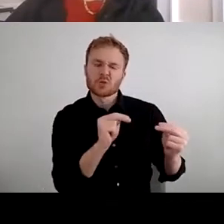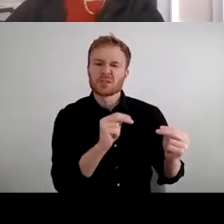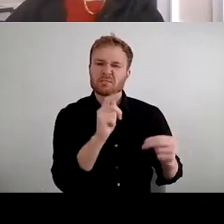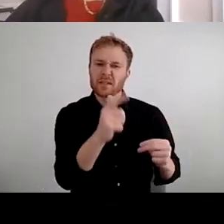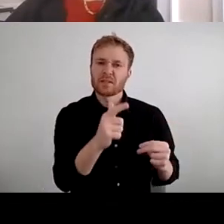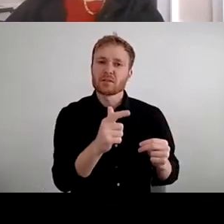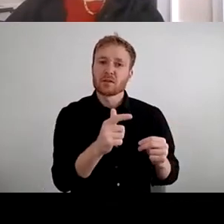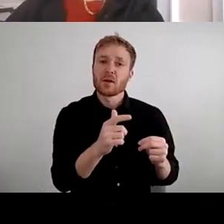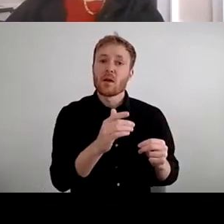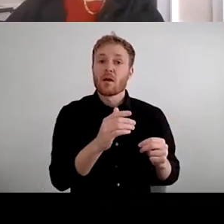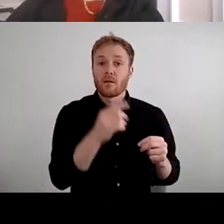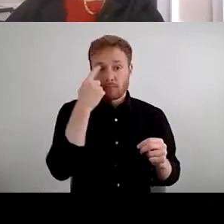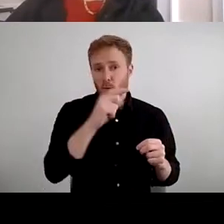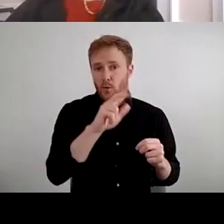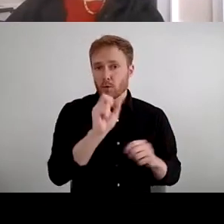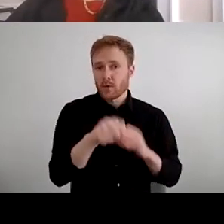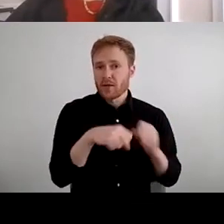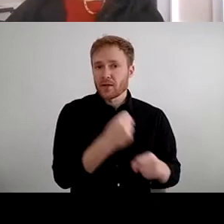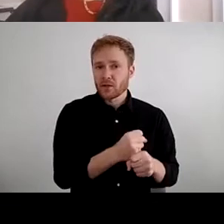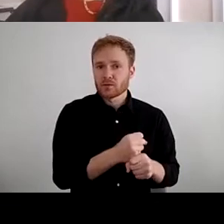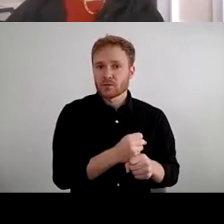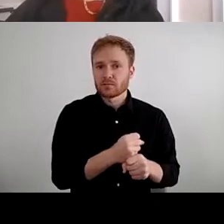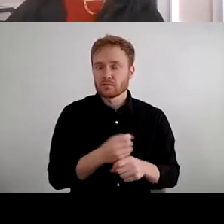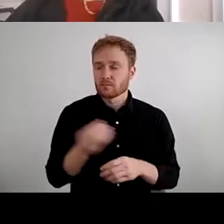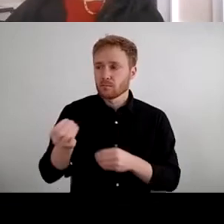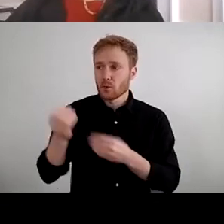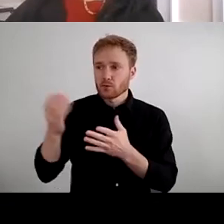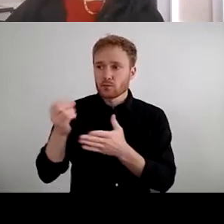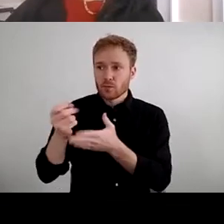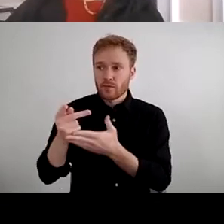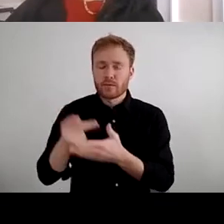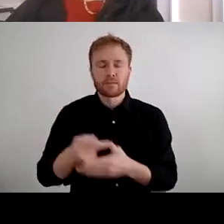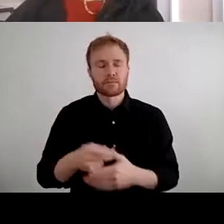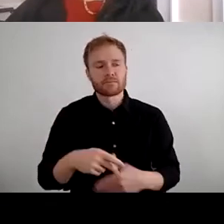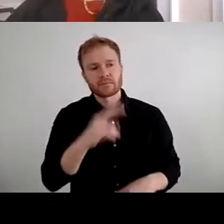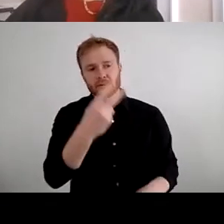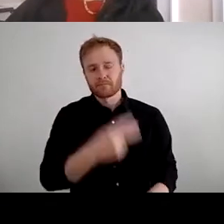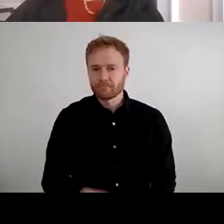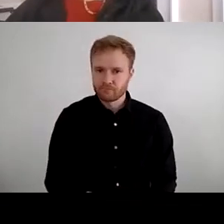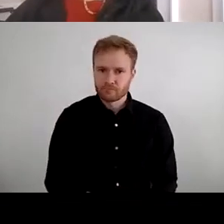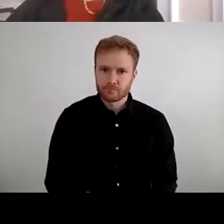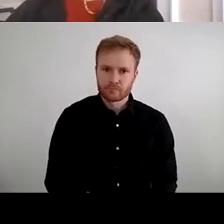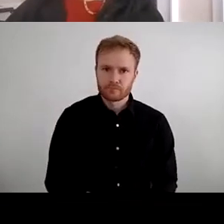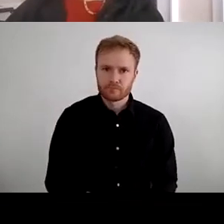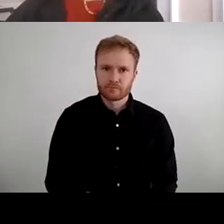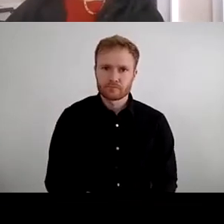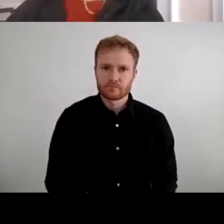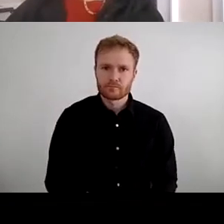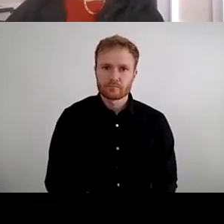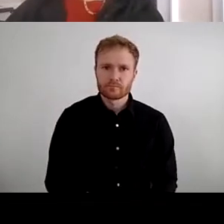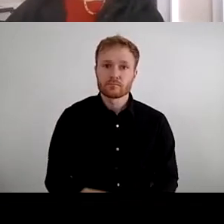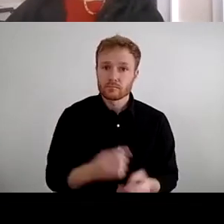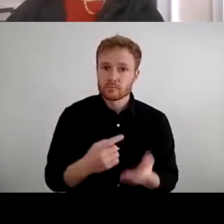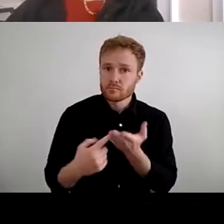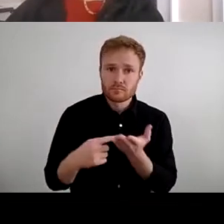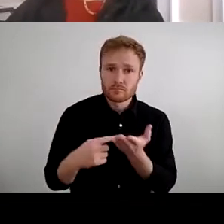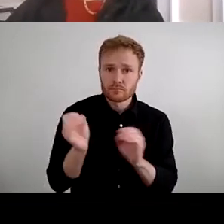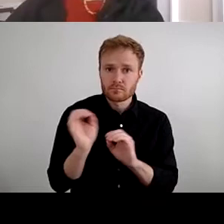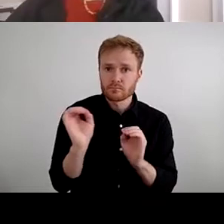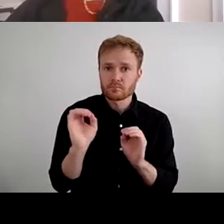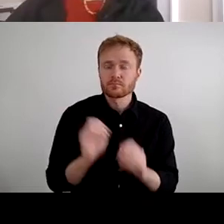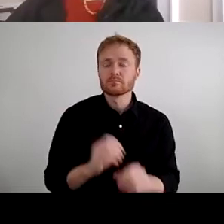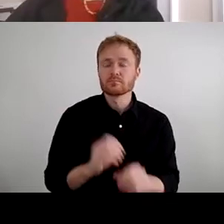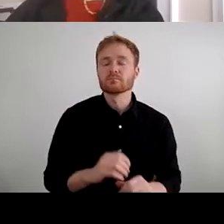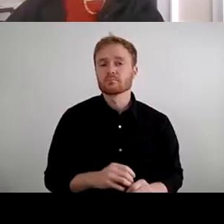3 years. Motion approved. Second. Any discussion? Seeing